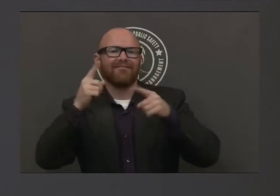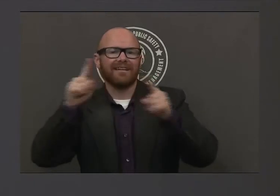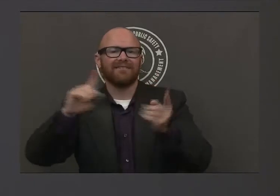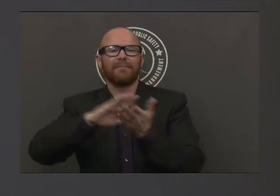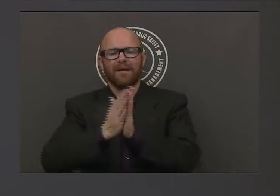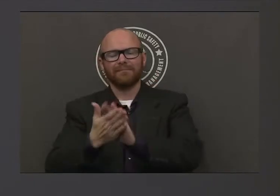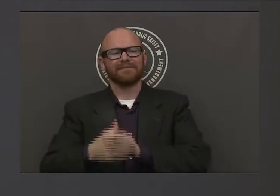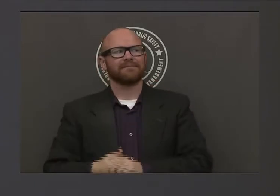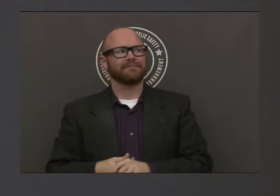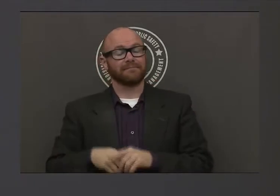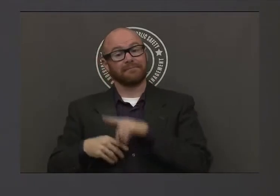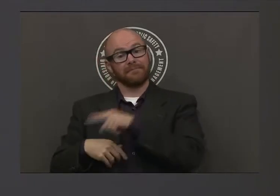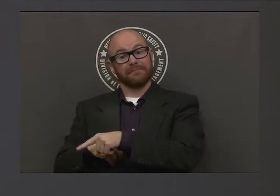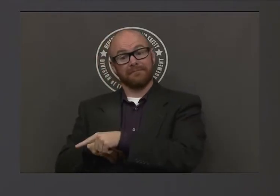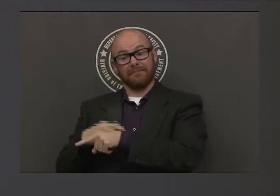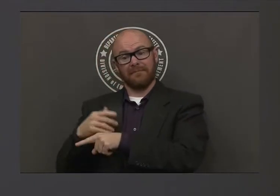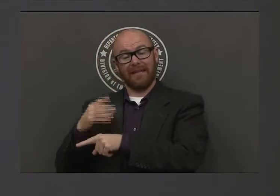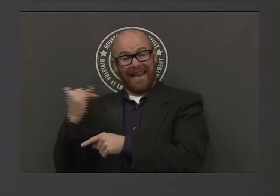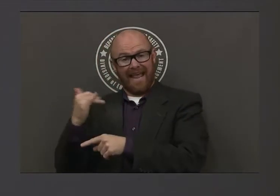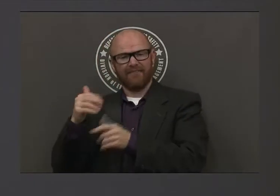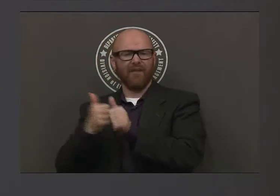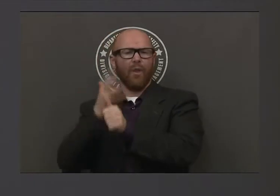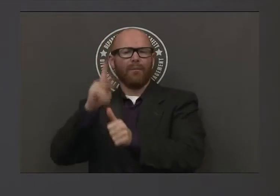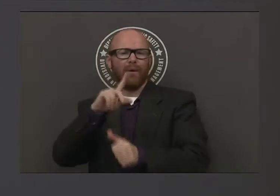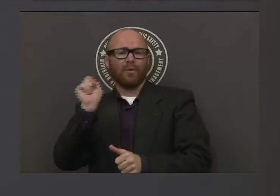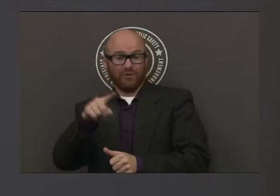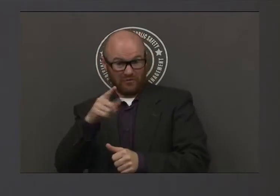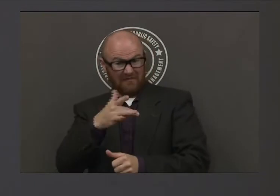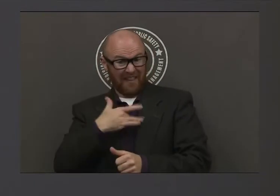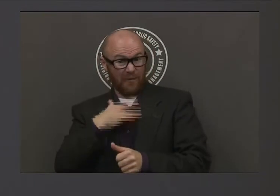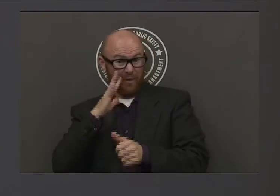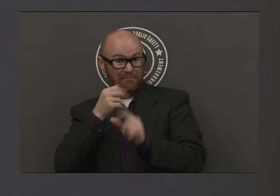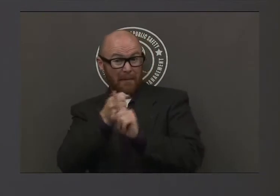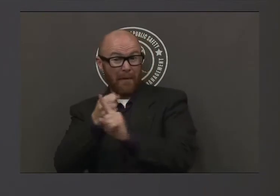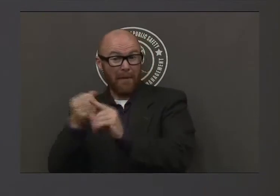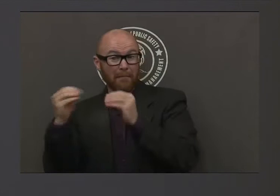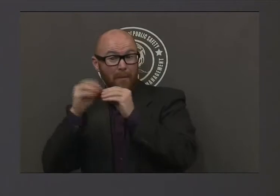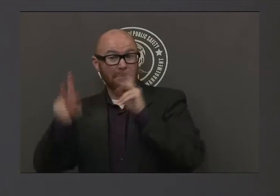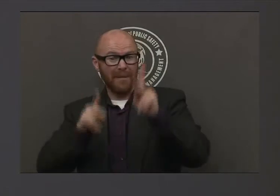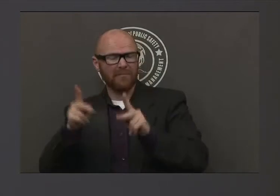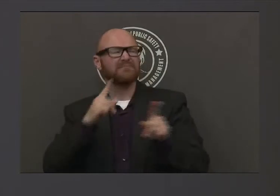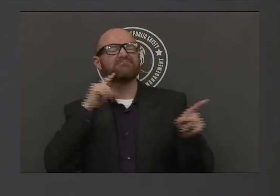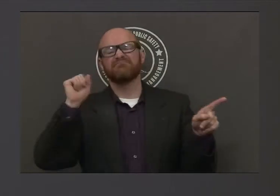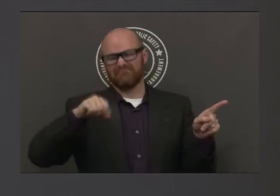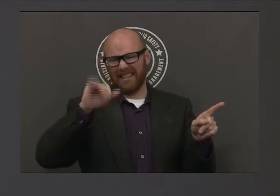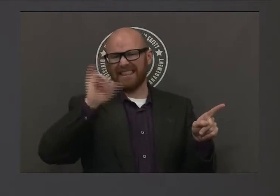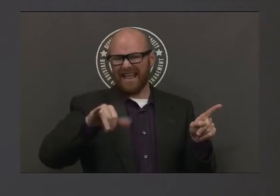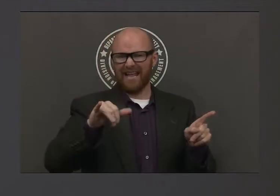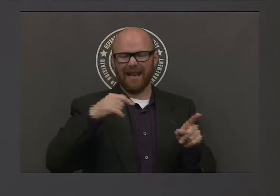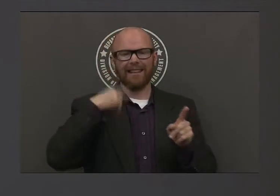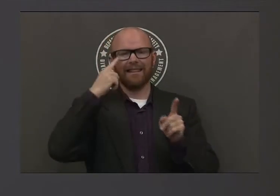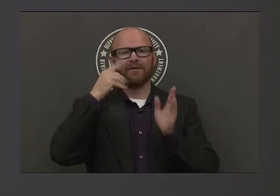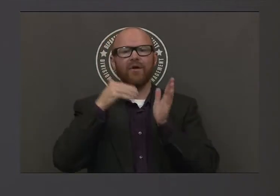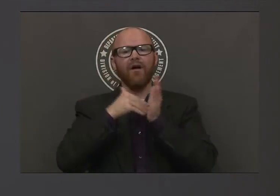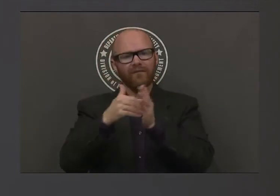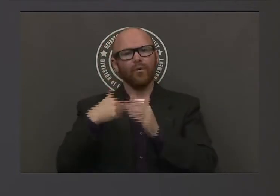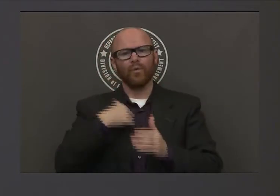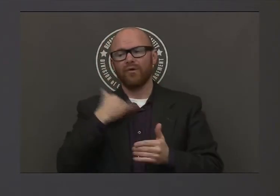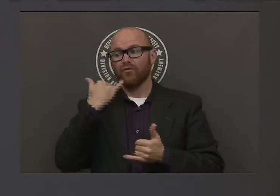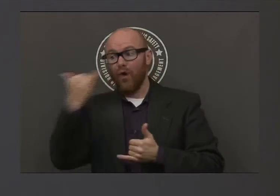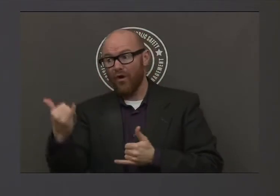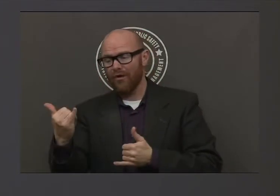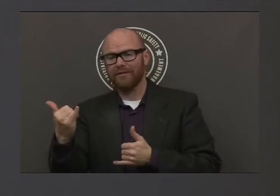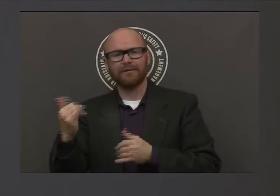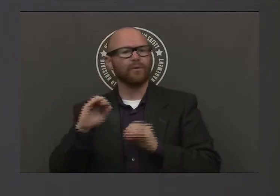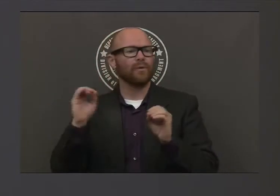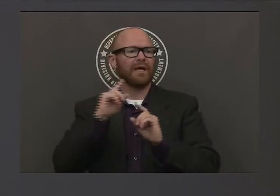this allow you to reach people that you don't have the capacity to do now? Exactly. So the hope is that it's speeding up the initial case investigation process. And in